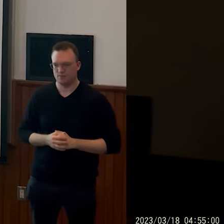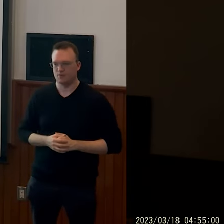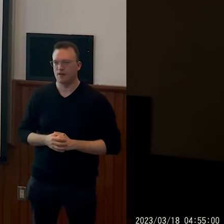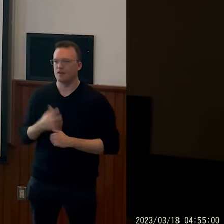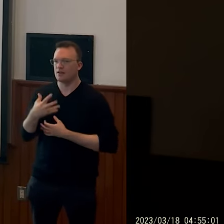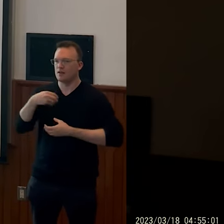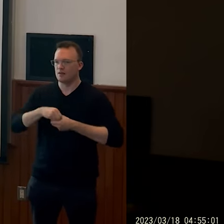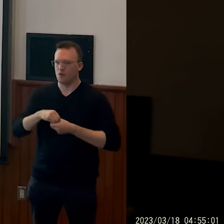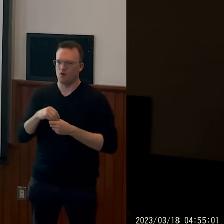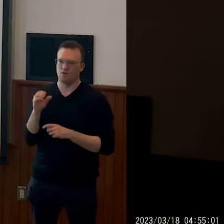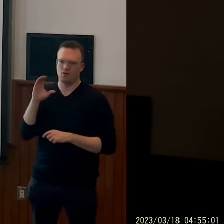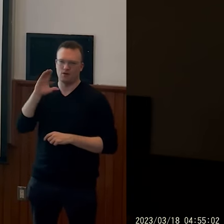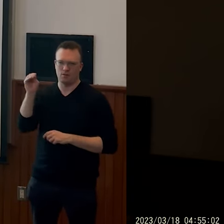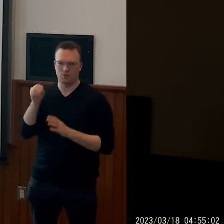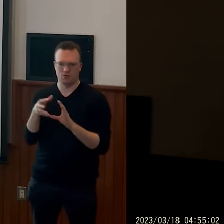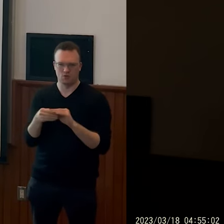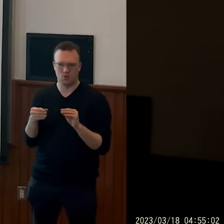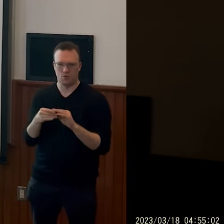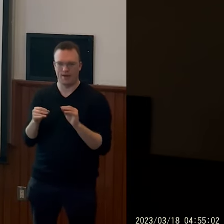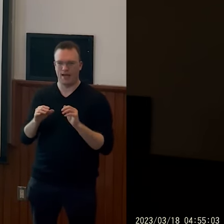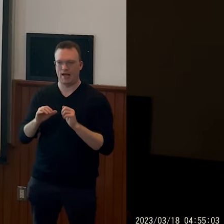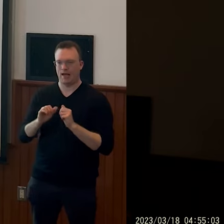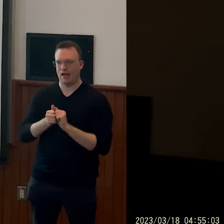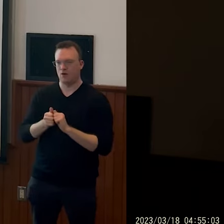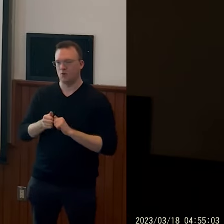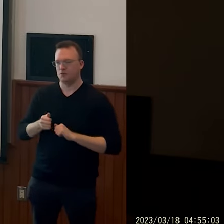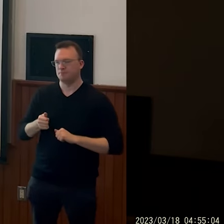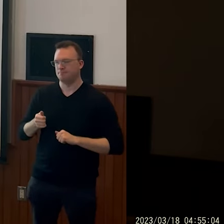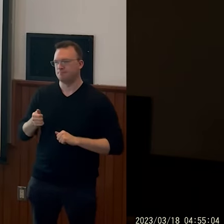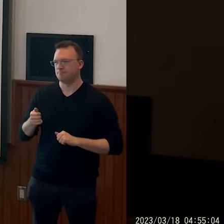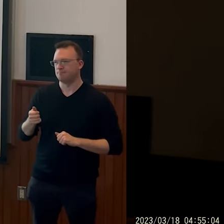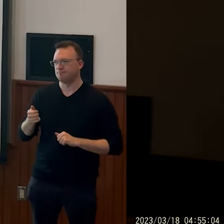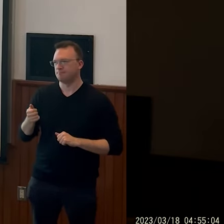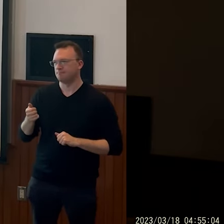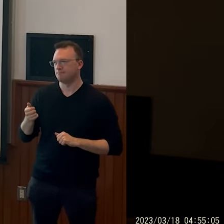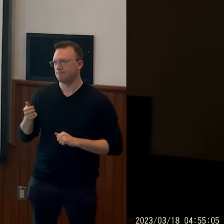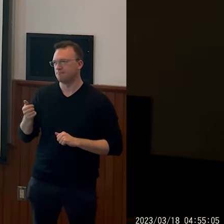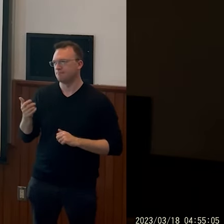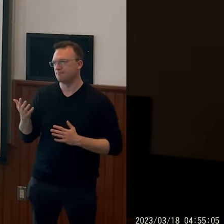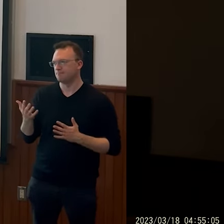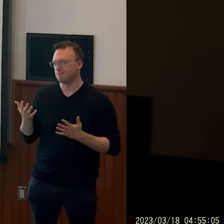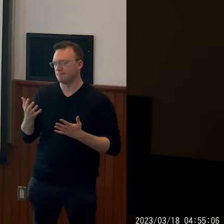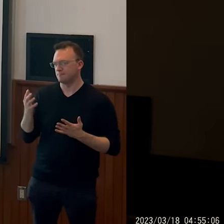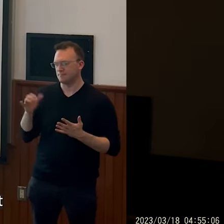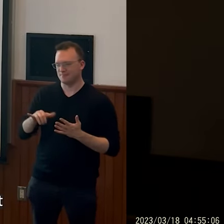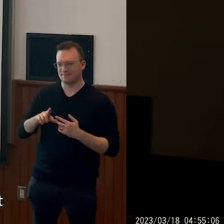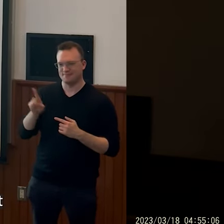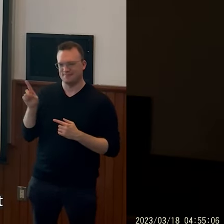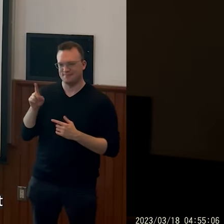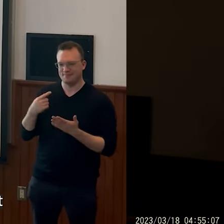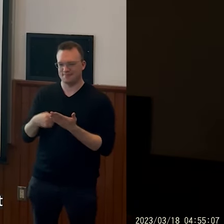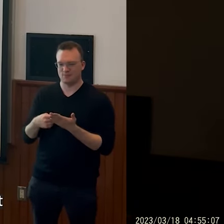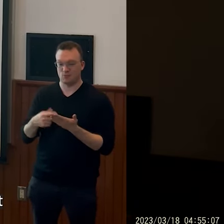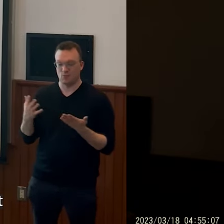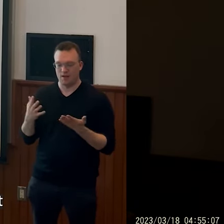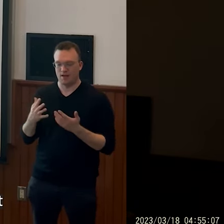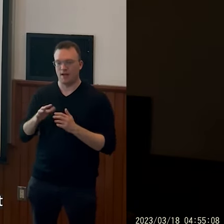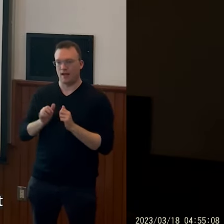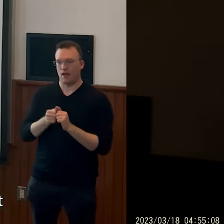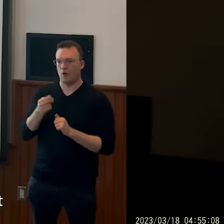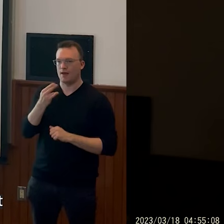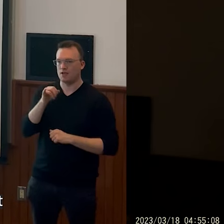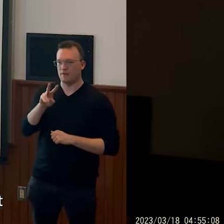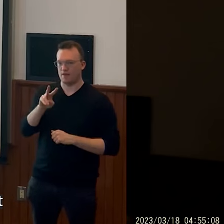corporate story, how this back, you know, how the, but basically it's about how the